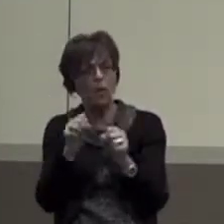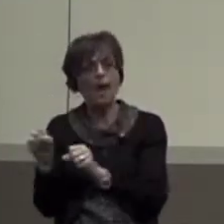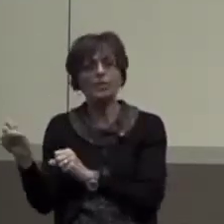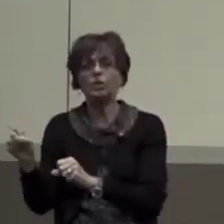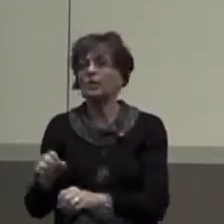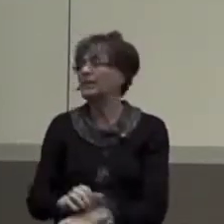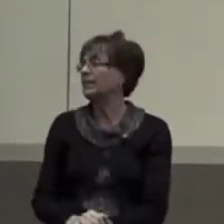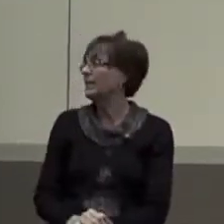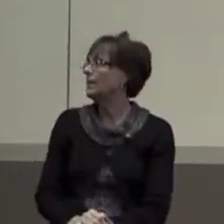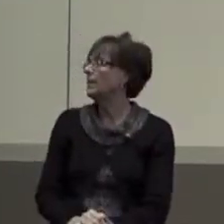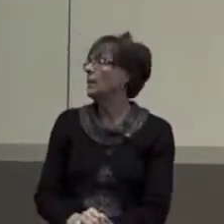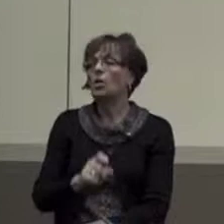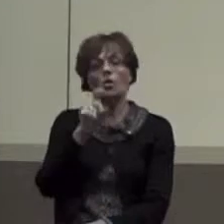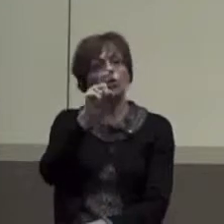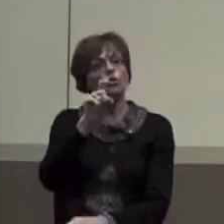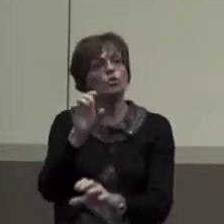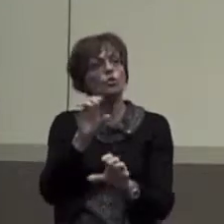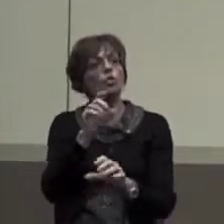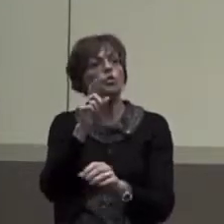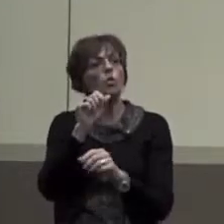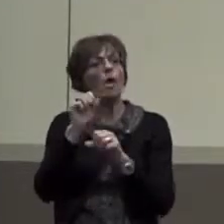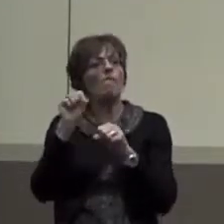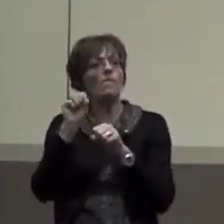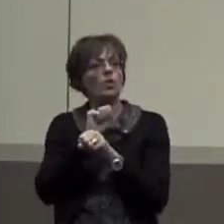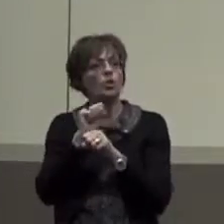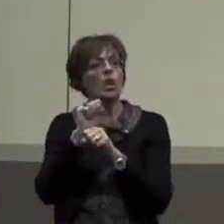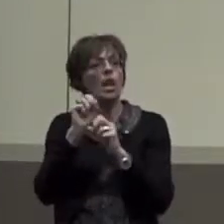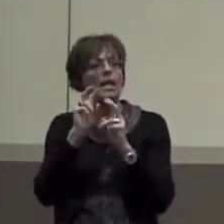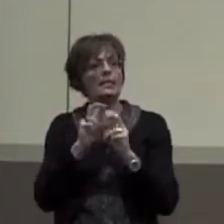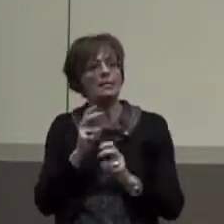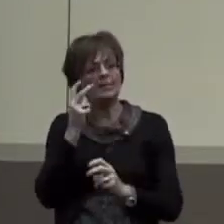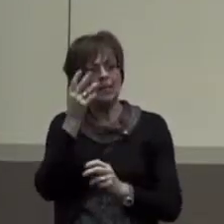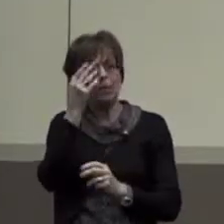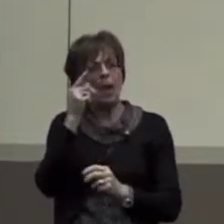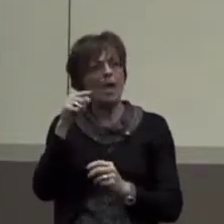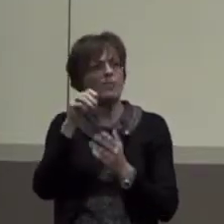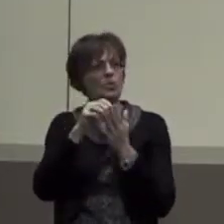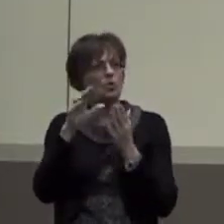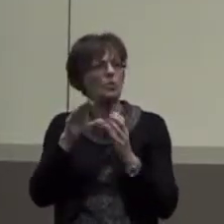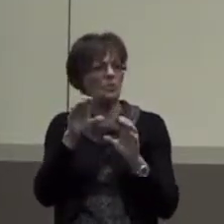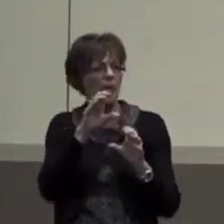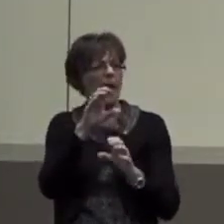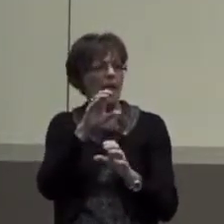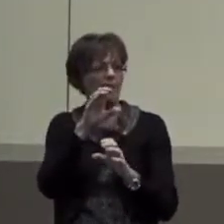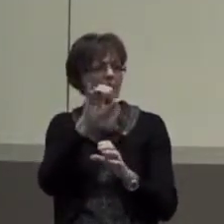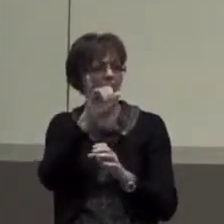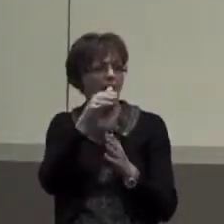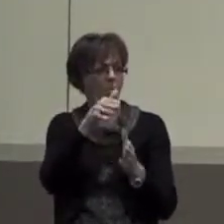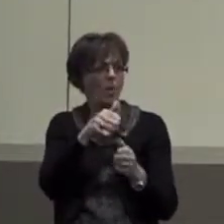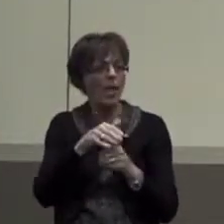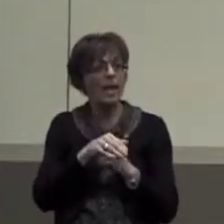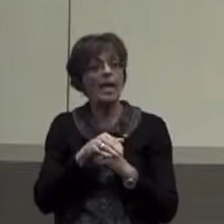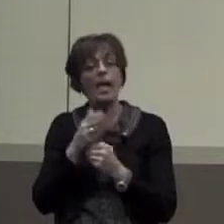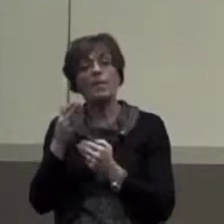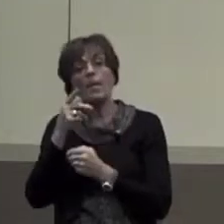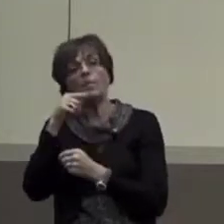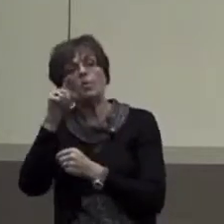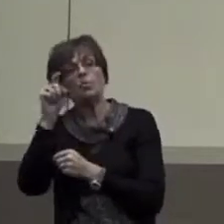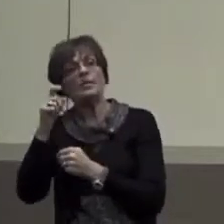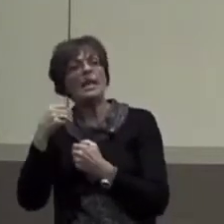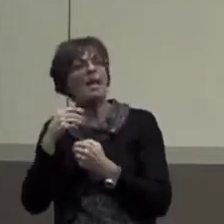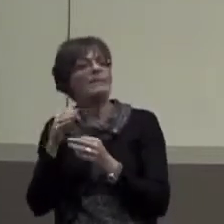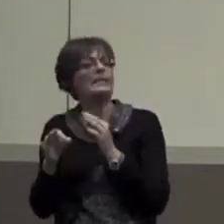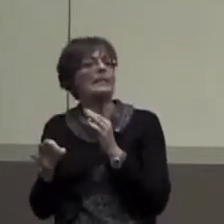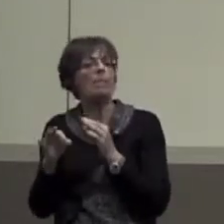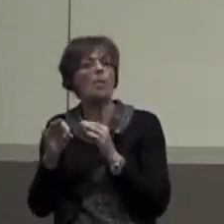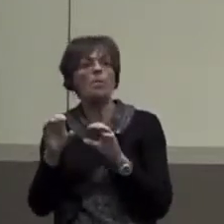You should do a functional assessment to see why the students are behaving the way they are. Maybe you need to have just a simple behavior